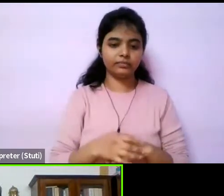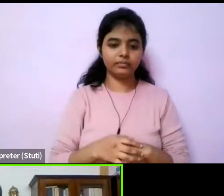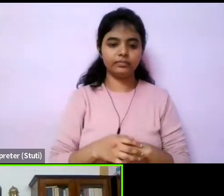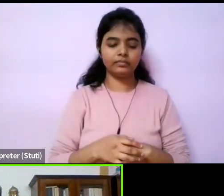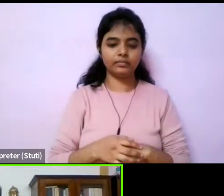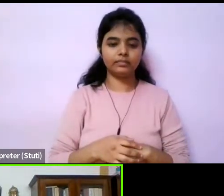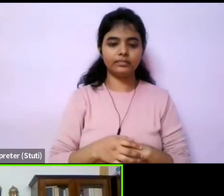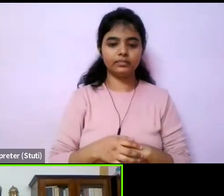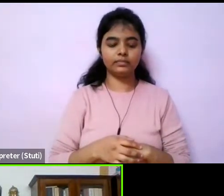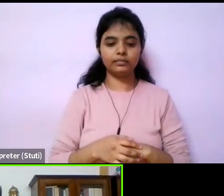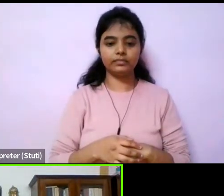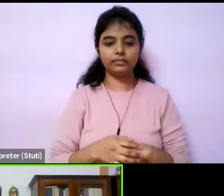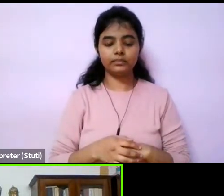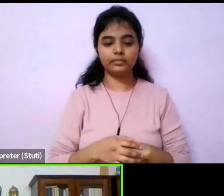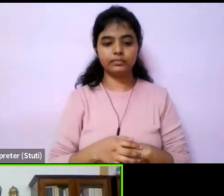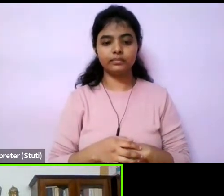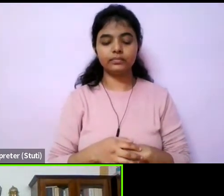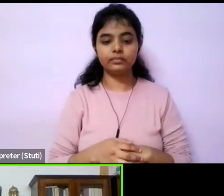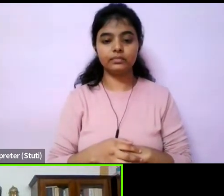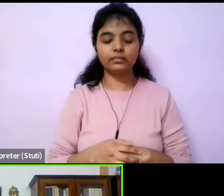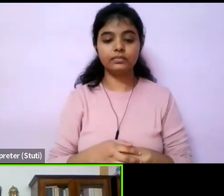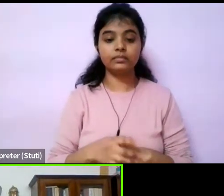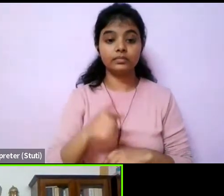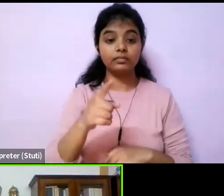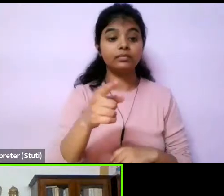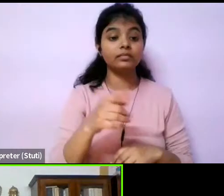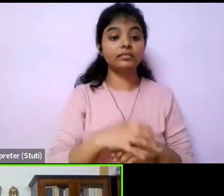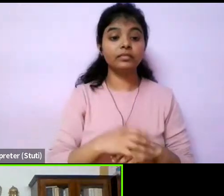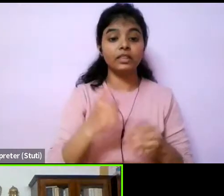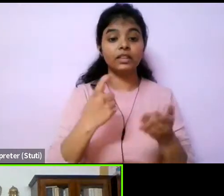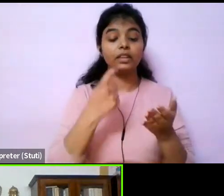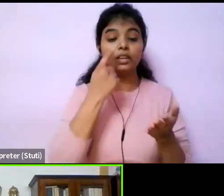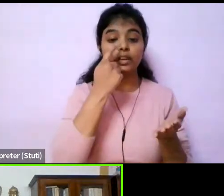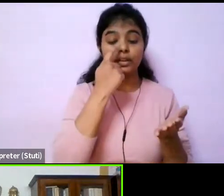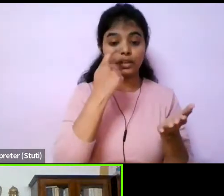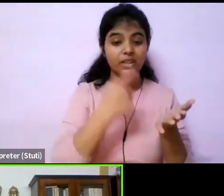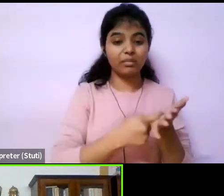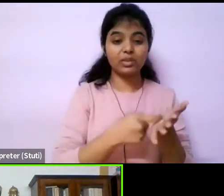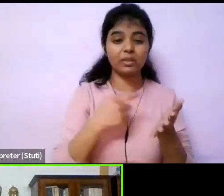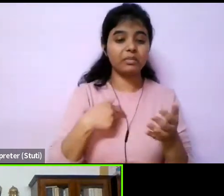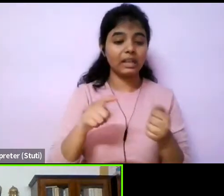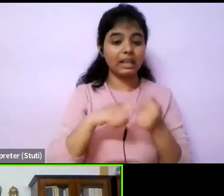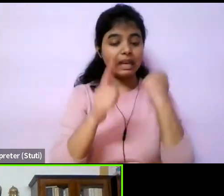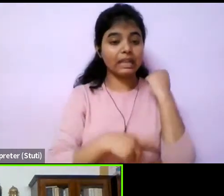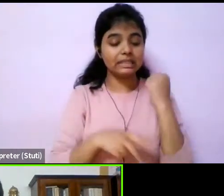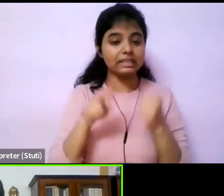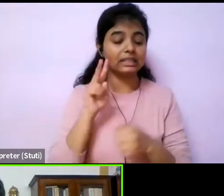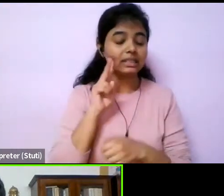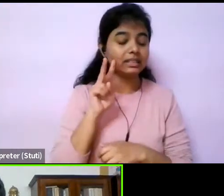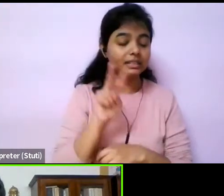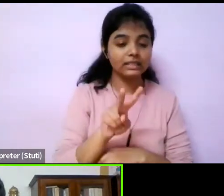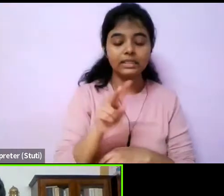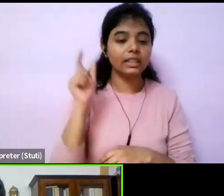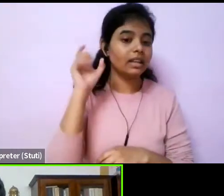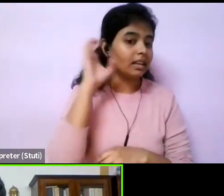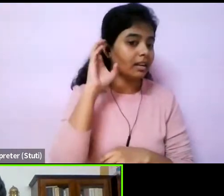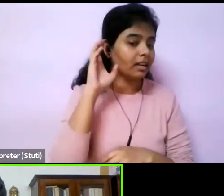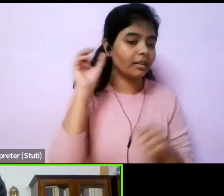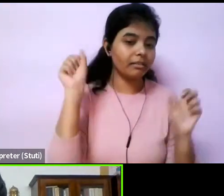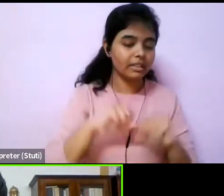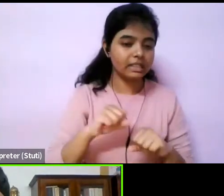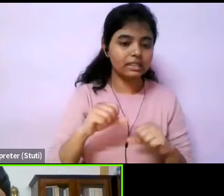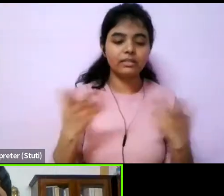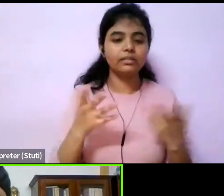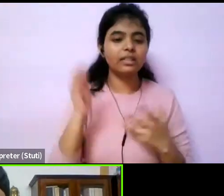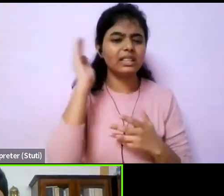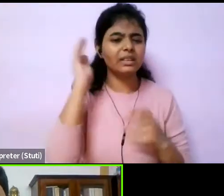talking through the last part of Rimjhim's paper. I unfortunately had to log out because of my system crash. But in trying